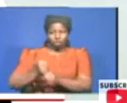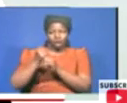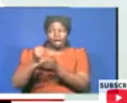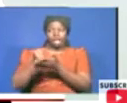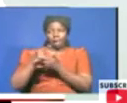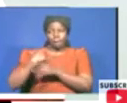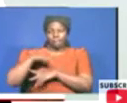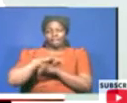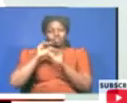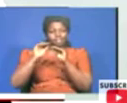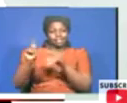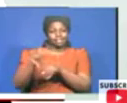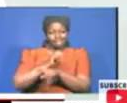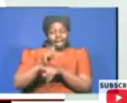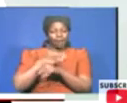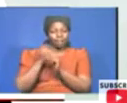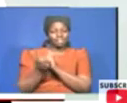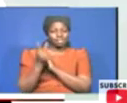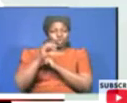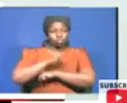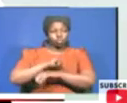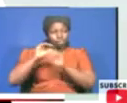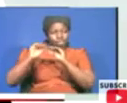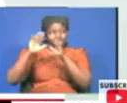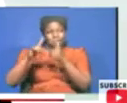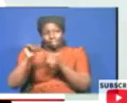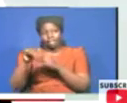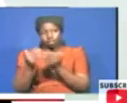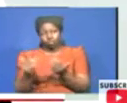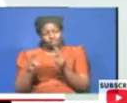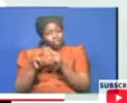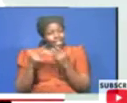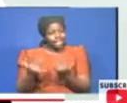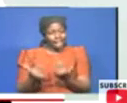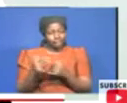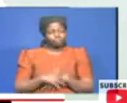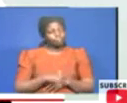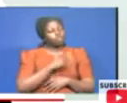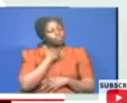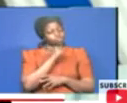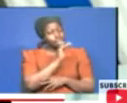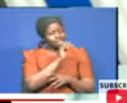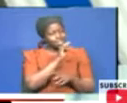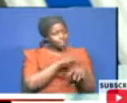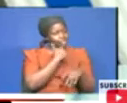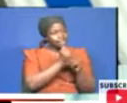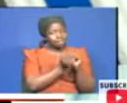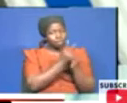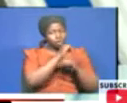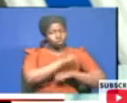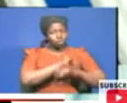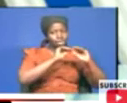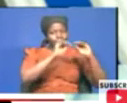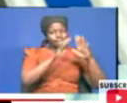teachers, secondary school teachers. But these children are too young to go Let to me secondary ask you, school. When you say the secondary school teachers have not been